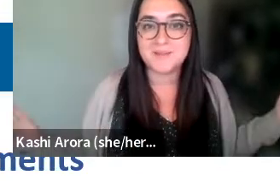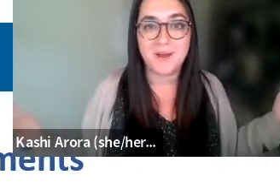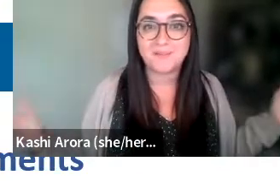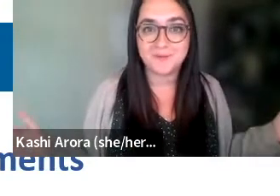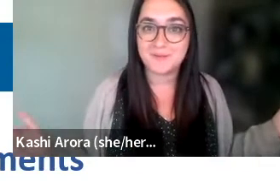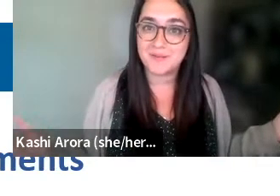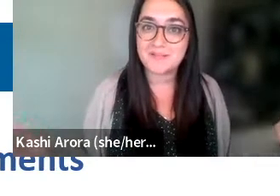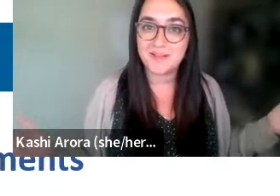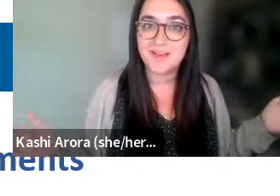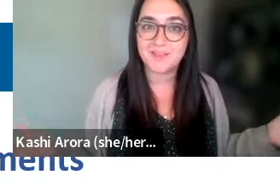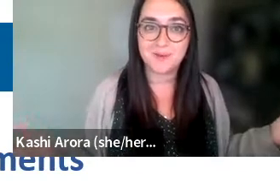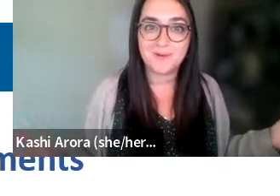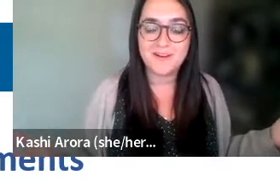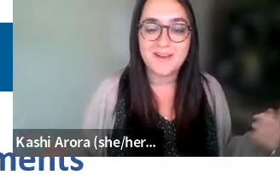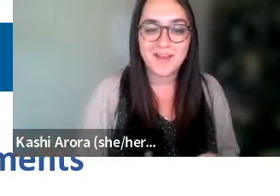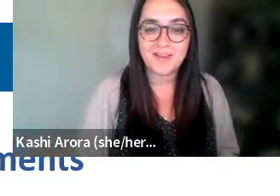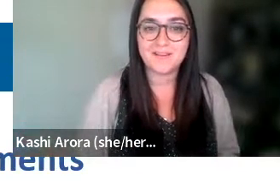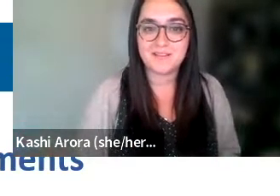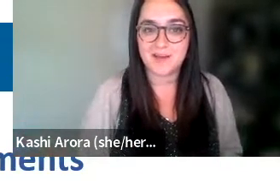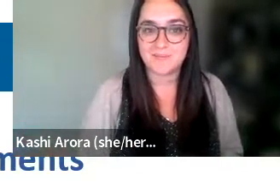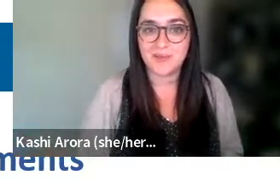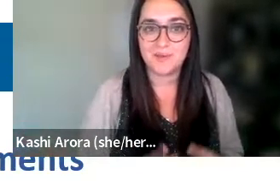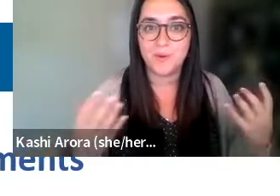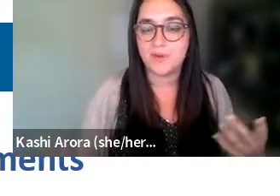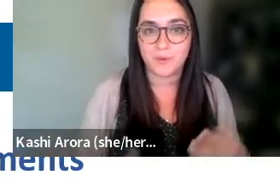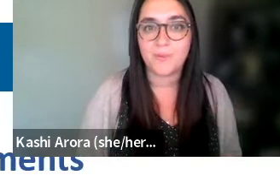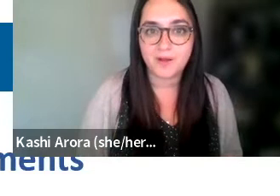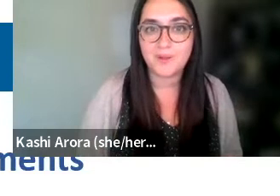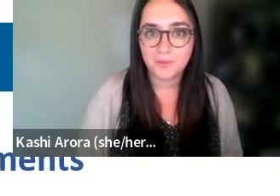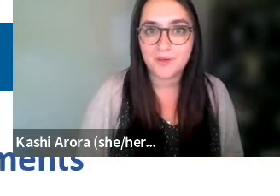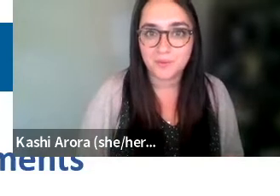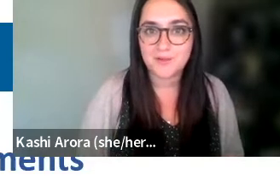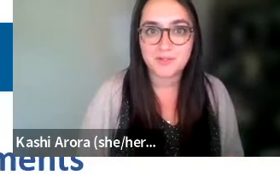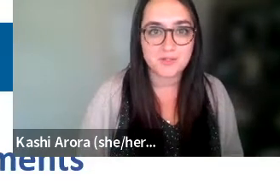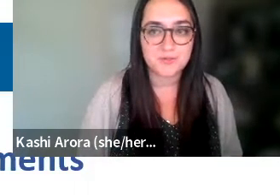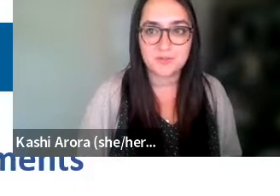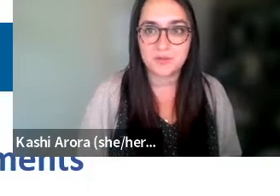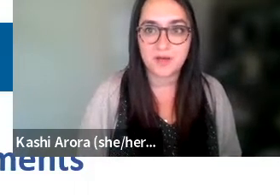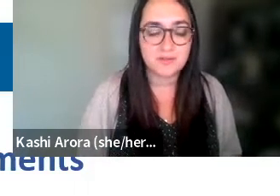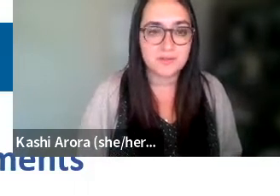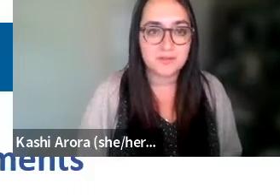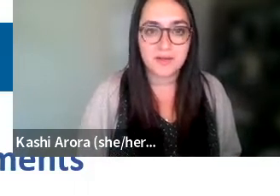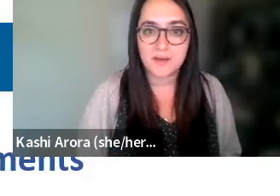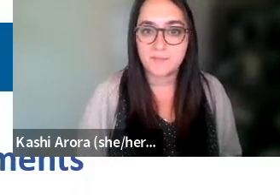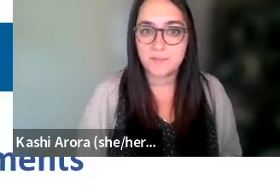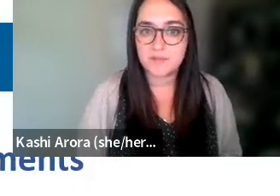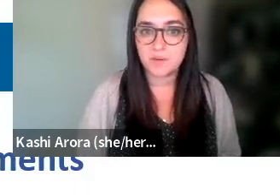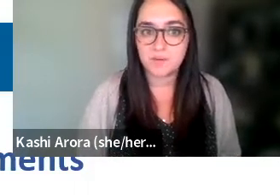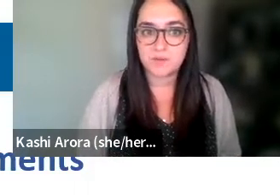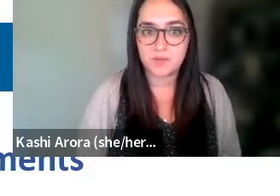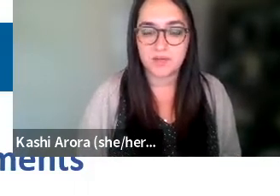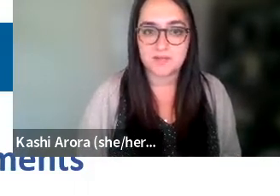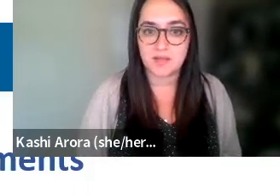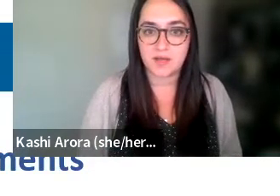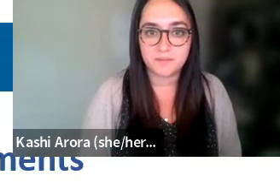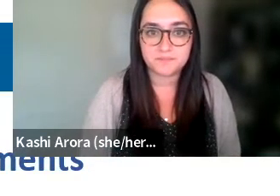wide so everyone who needs it can get through, and that you know what door you're walking through when you actually choose to do that. Let's go to